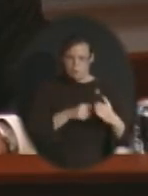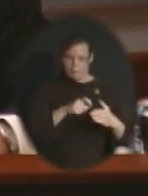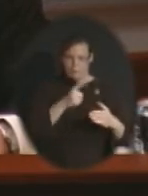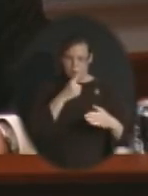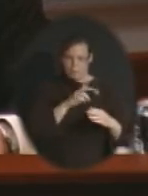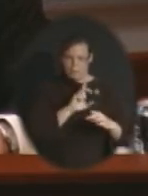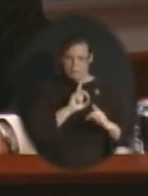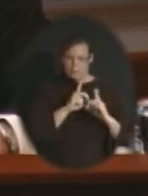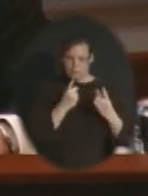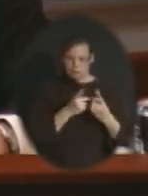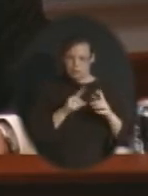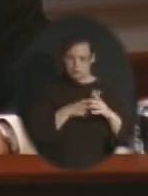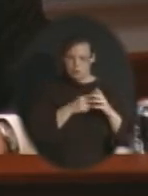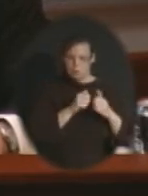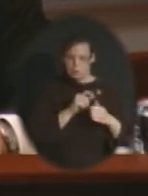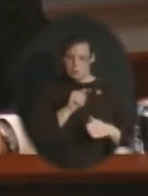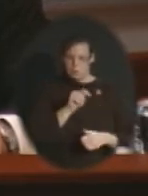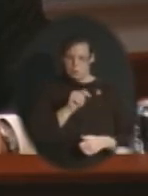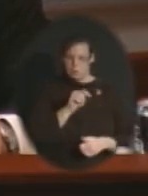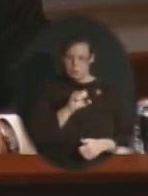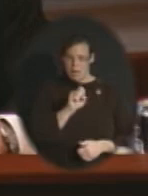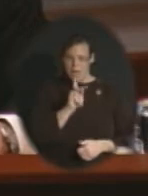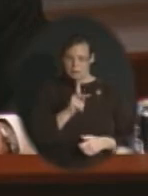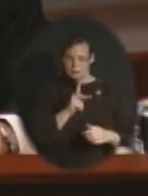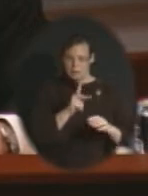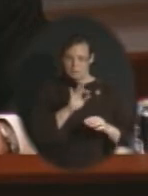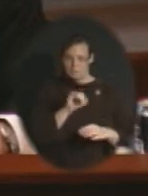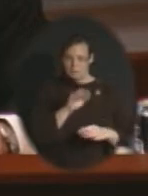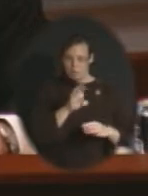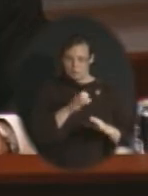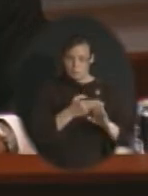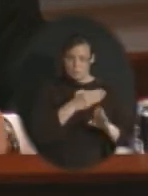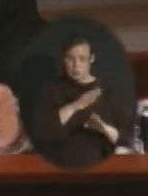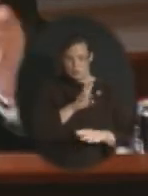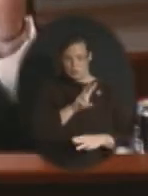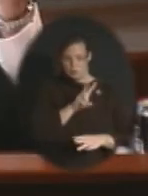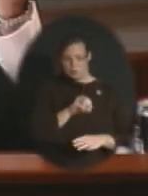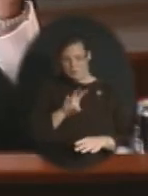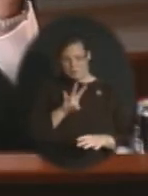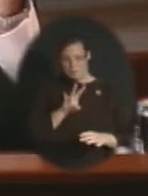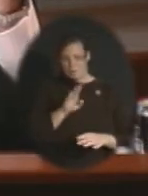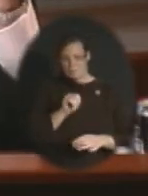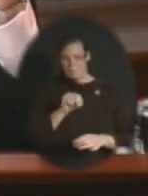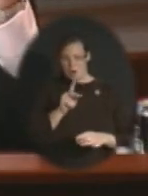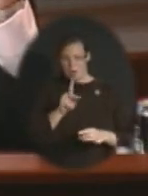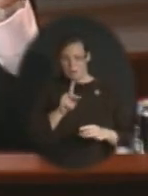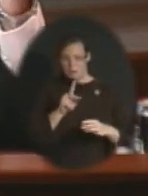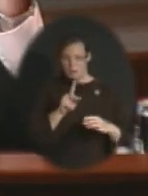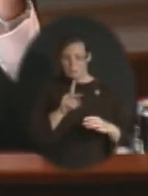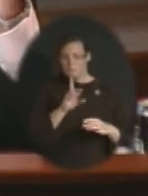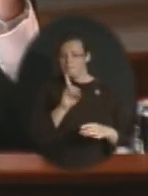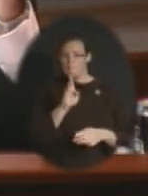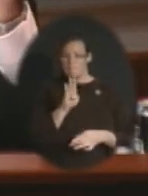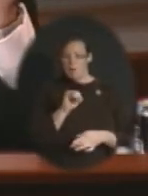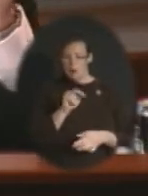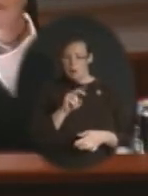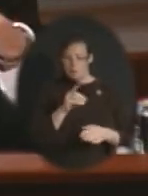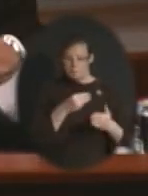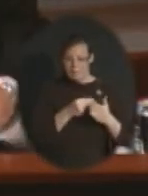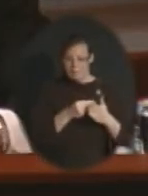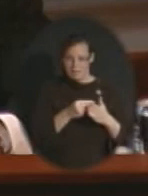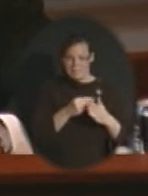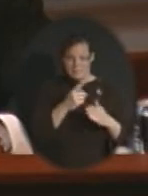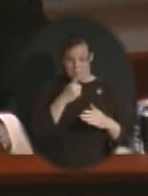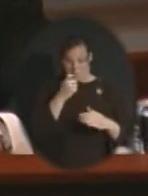district, starting with a task force prior to the 2007 bond issue. But since that building is being built on this campus, we